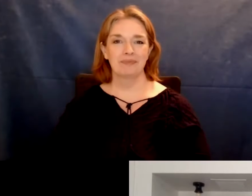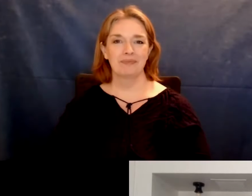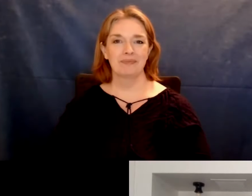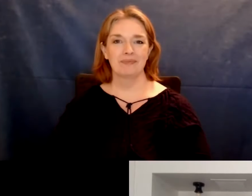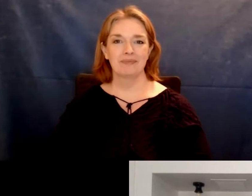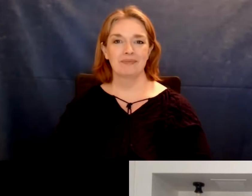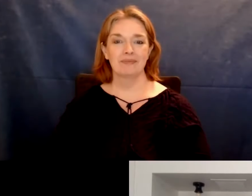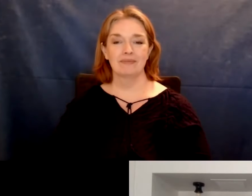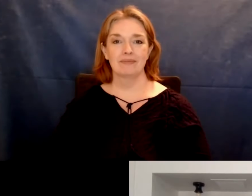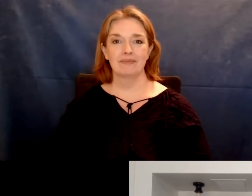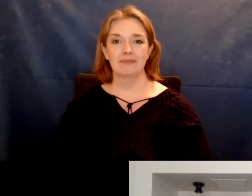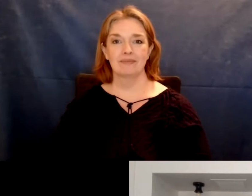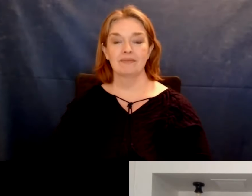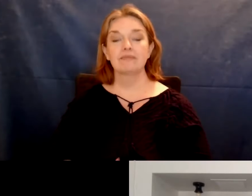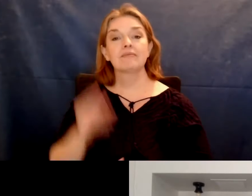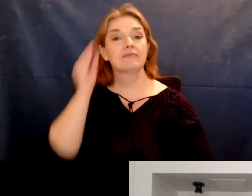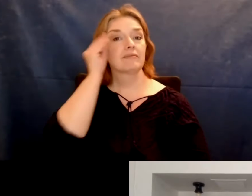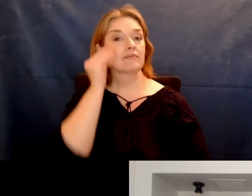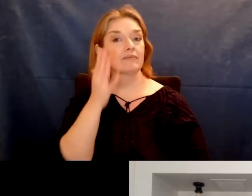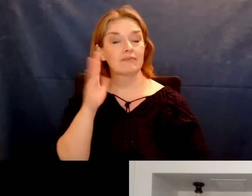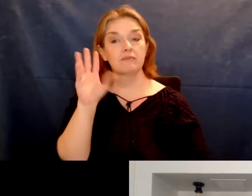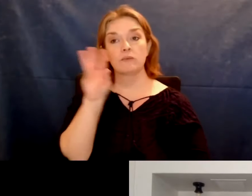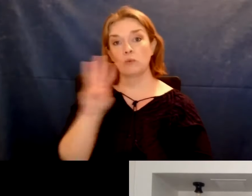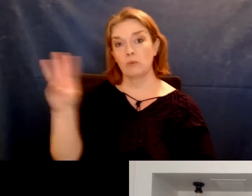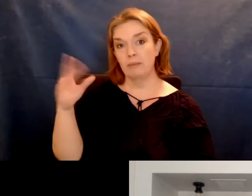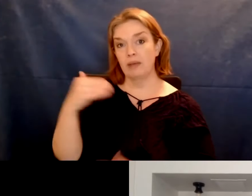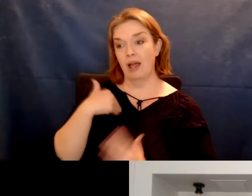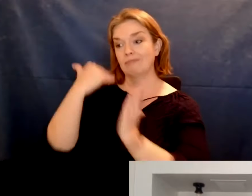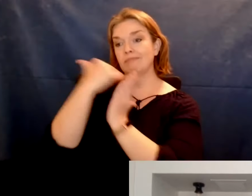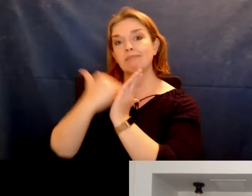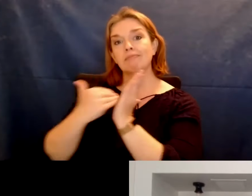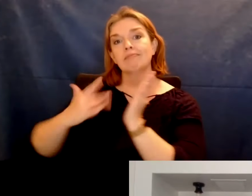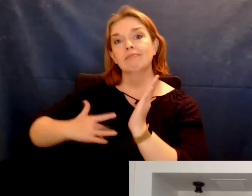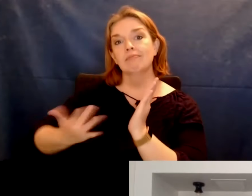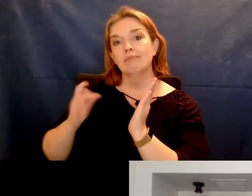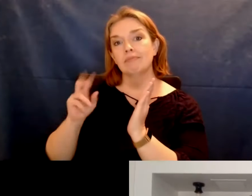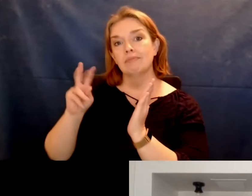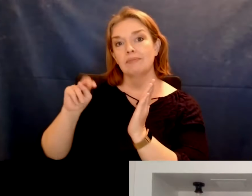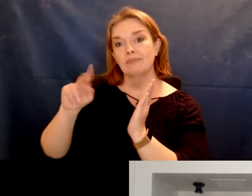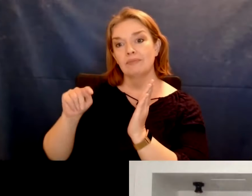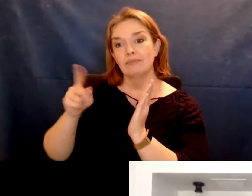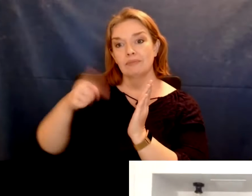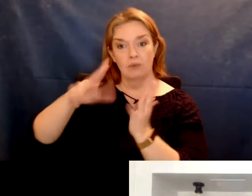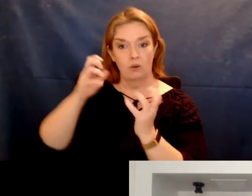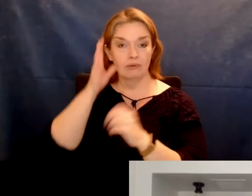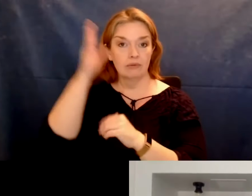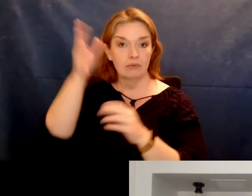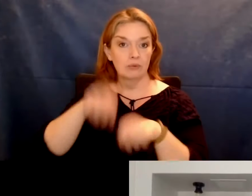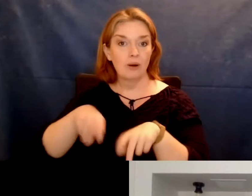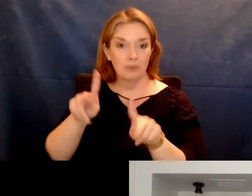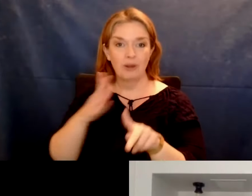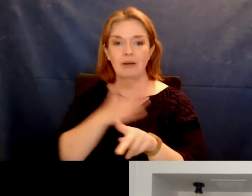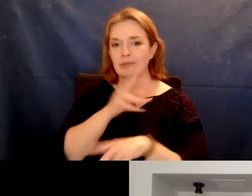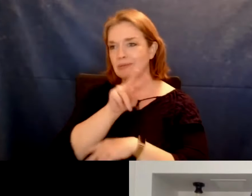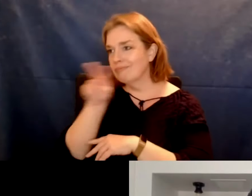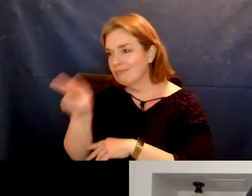We have an events page on our website. So if you're looking for any future opportunities that we have coming up, please check that